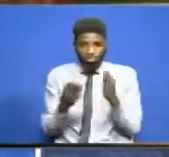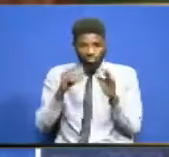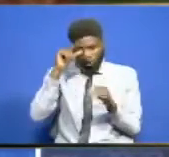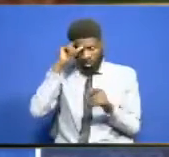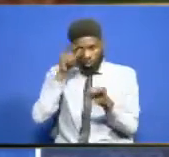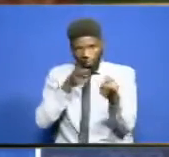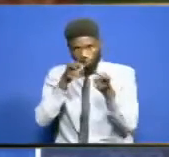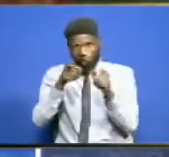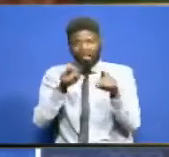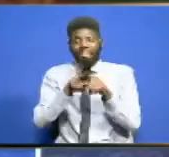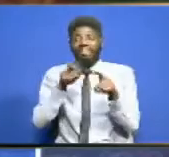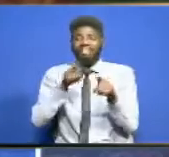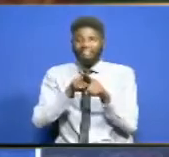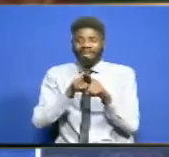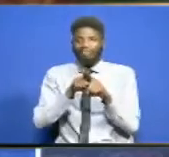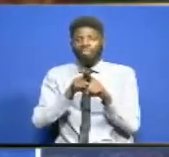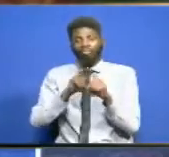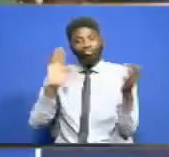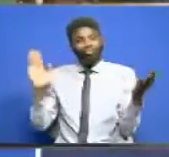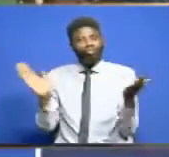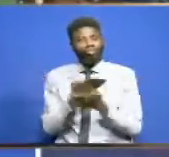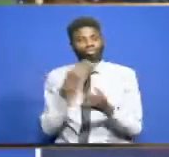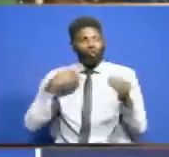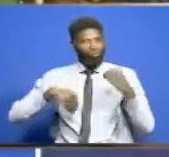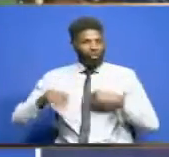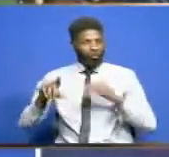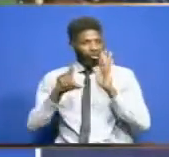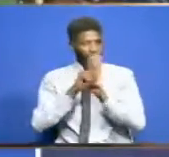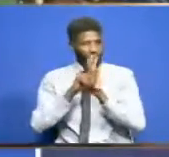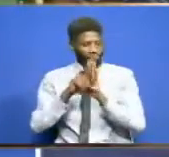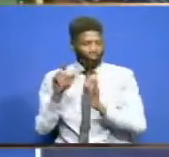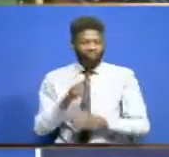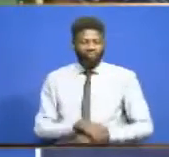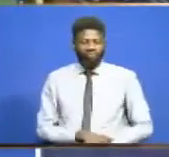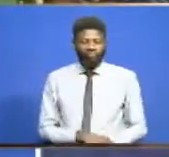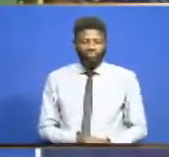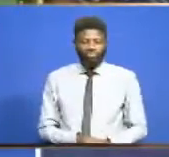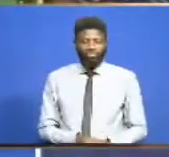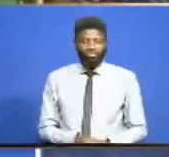our anti-corruption efforts. Suleiman Yeri, Darubini, Channel 1.